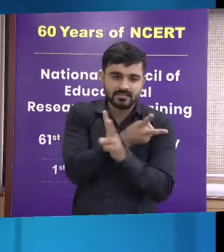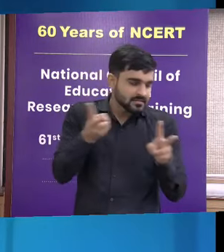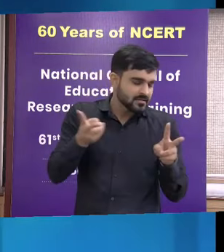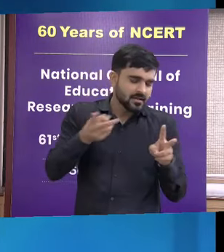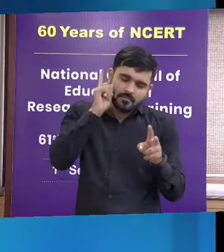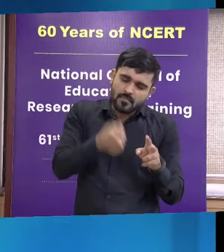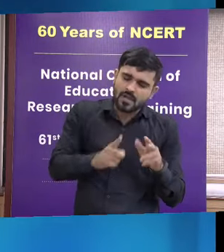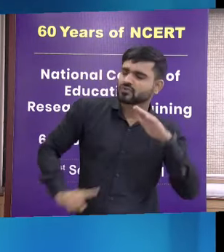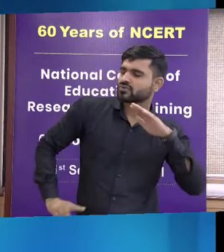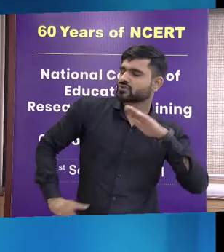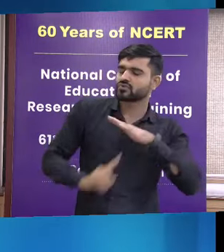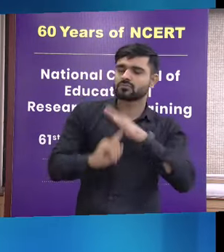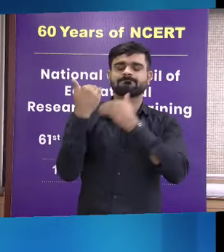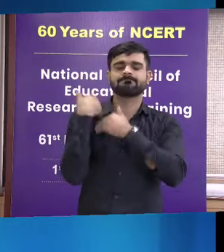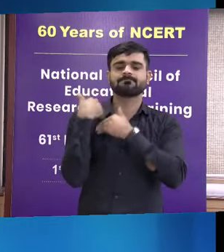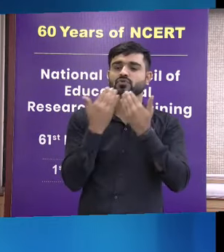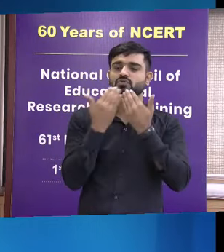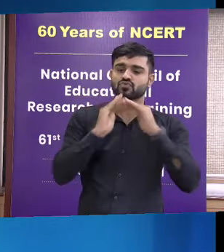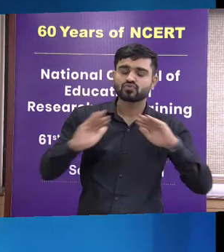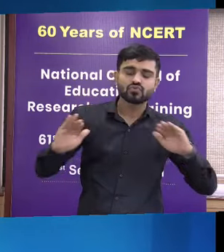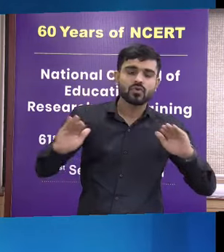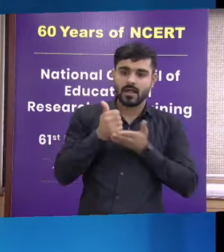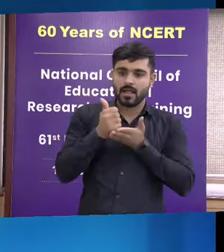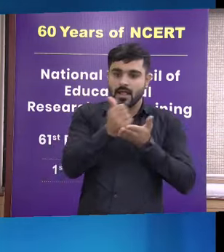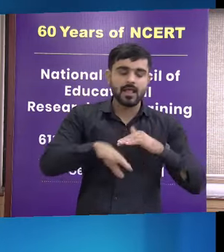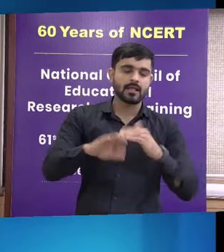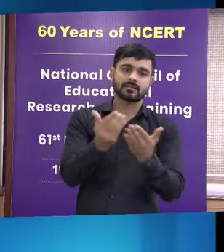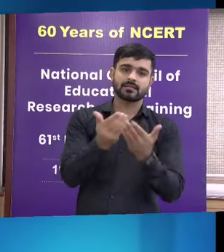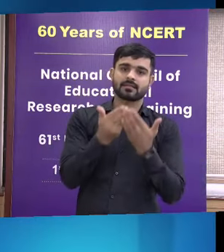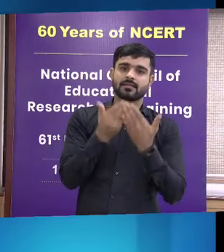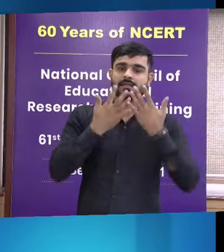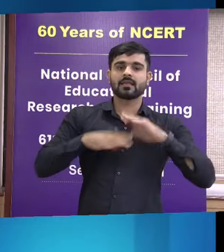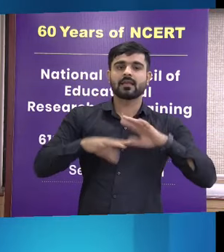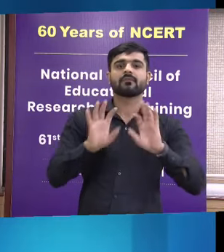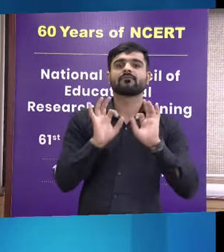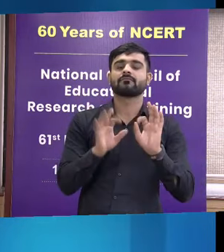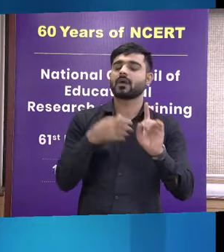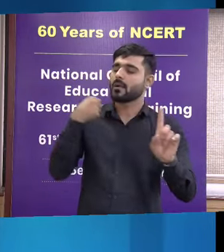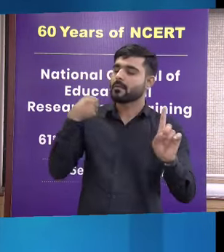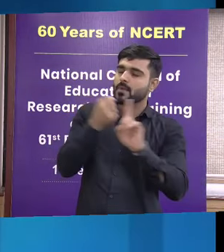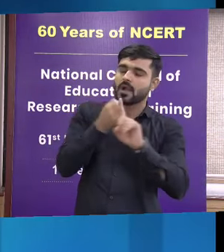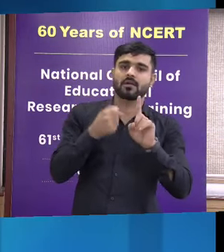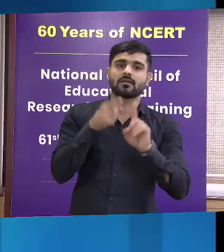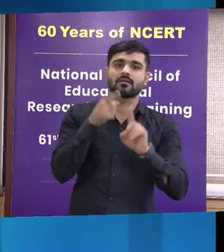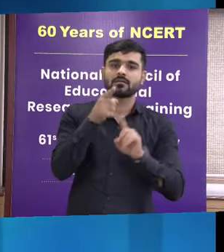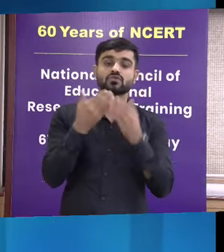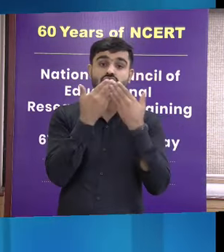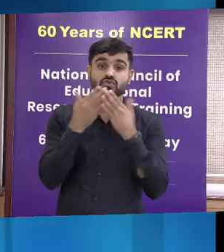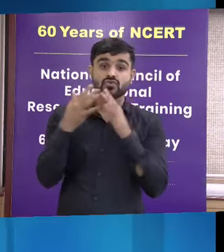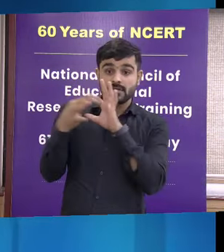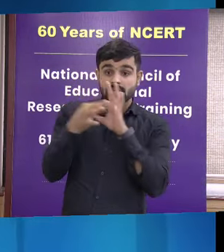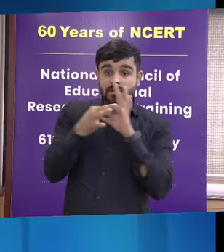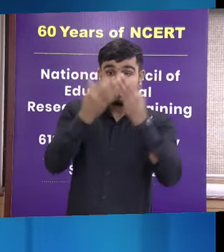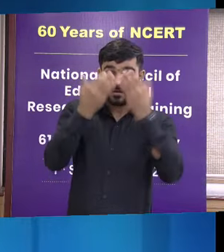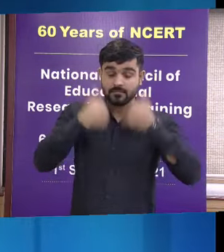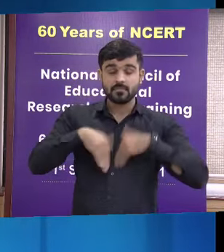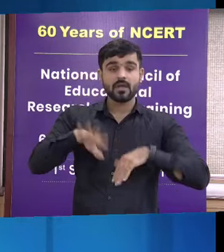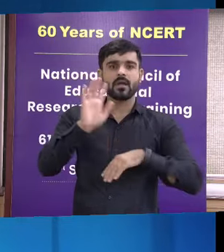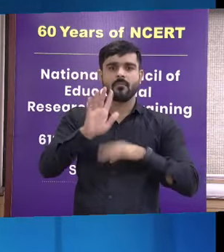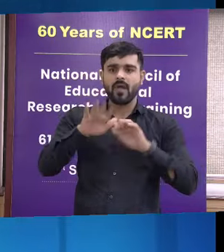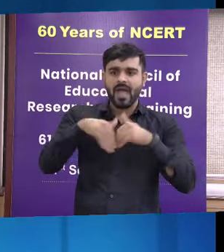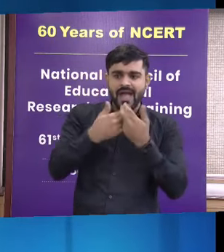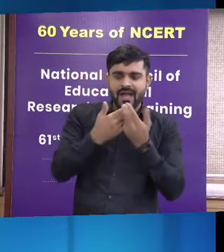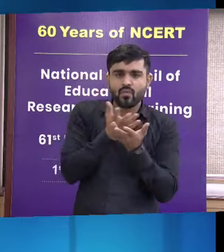in our LP school stays. And that gives an impact that, oh, this school belongs to me. How could